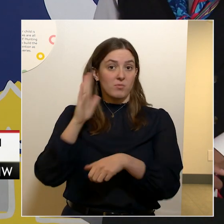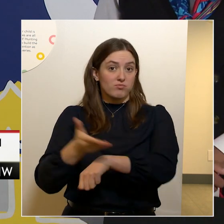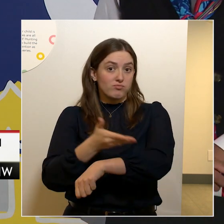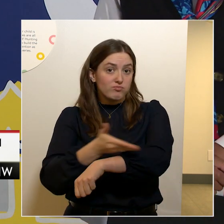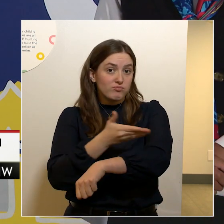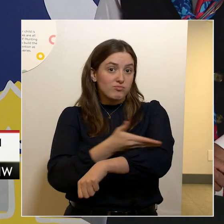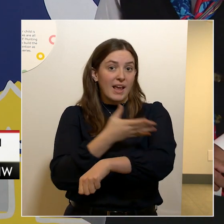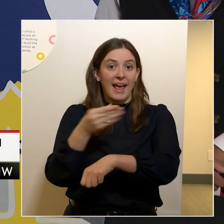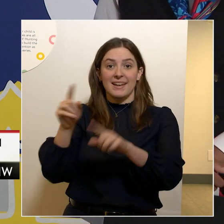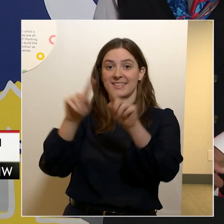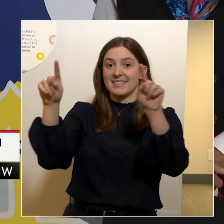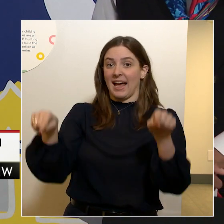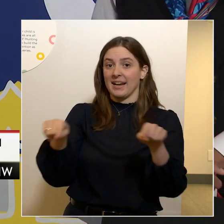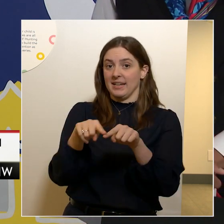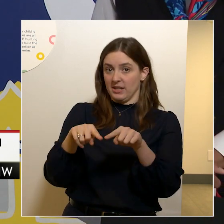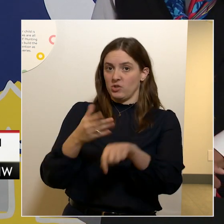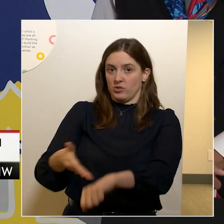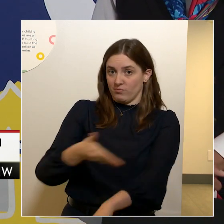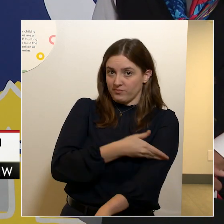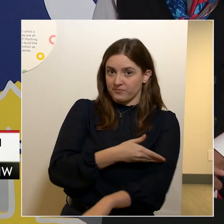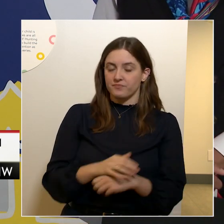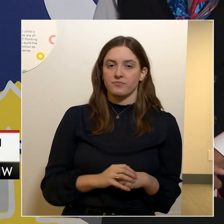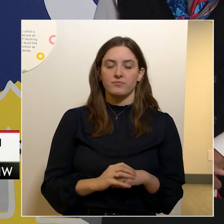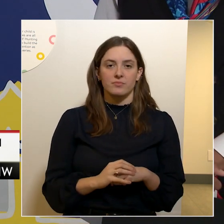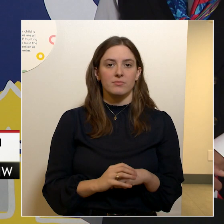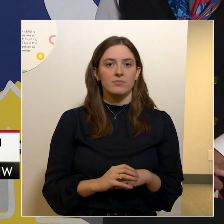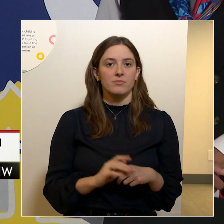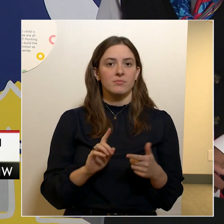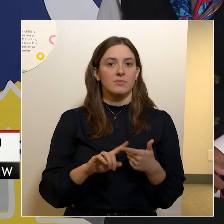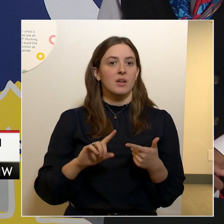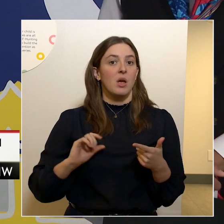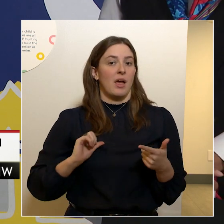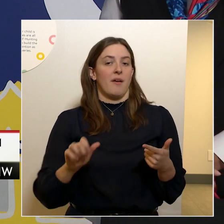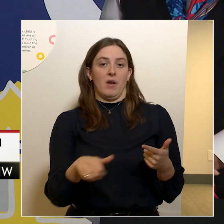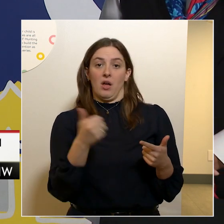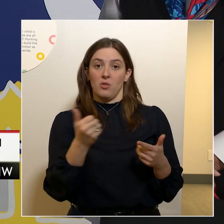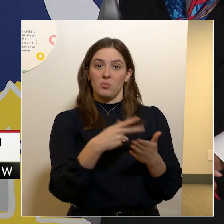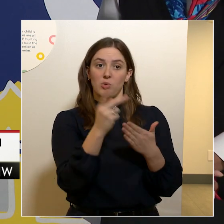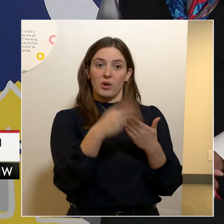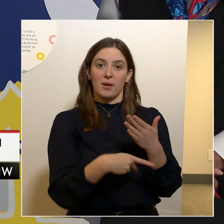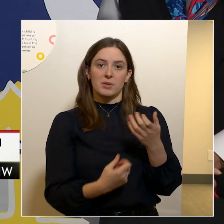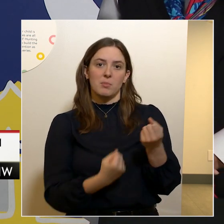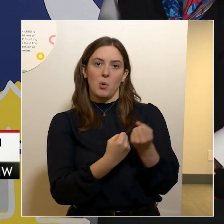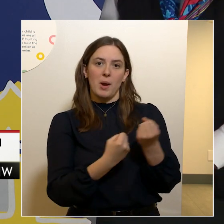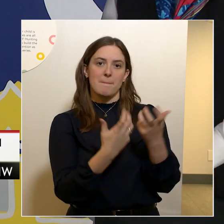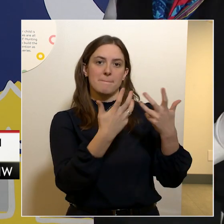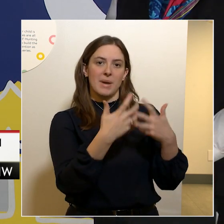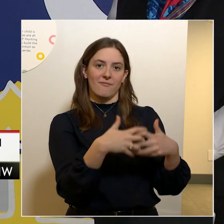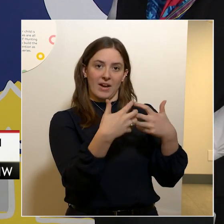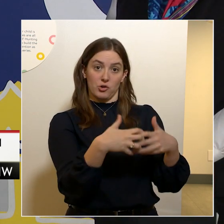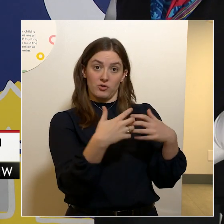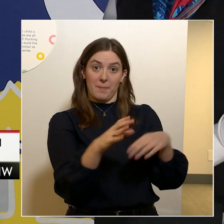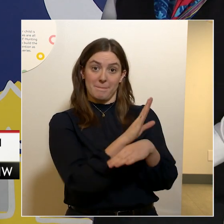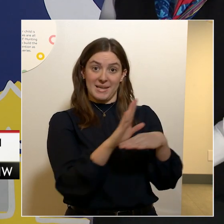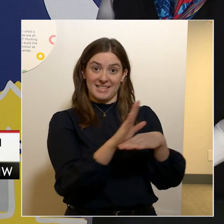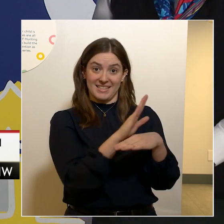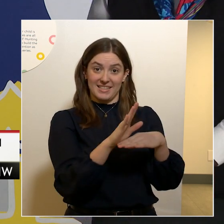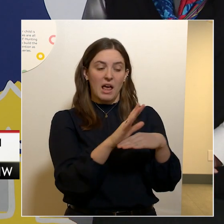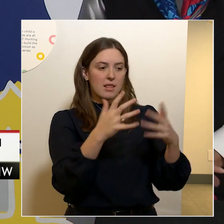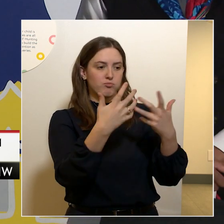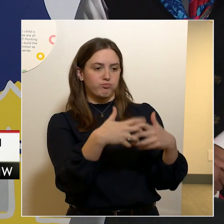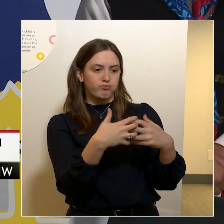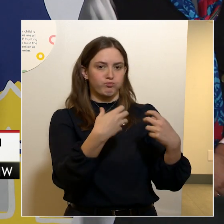their signage. Our Locally Made program supports manufacturing businesses that are making their products right here in